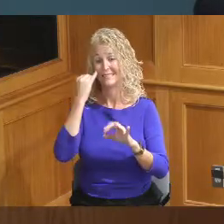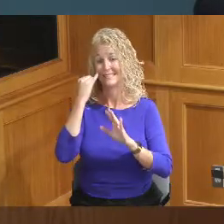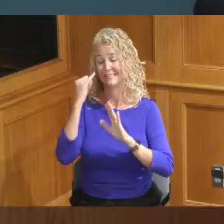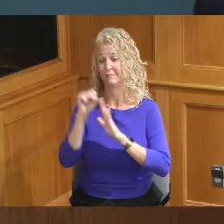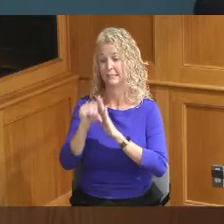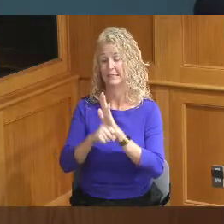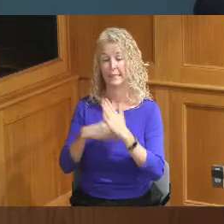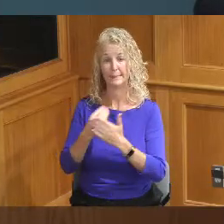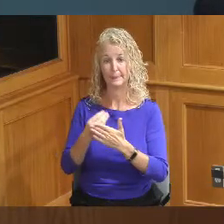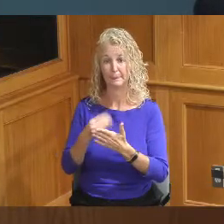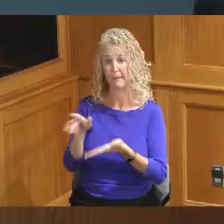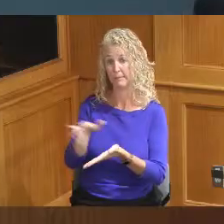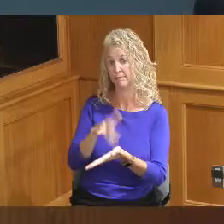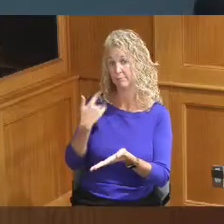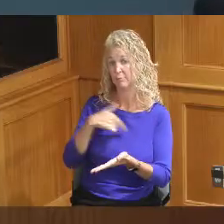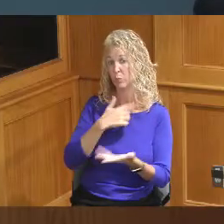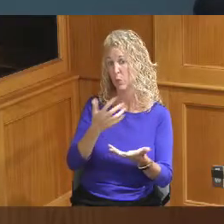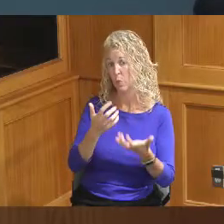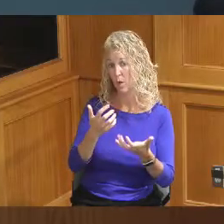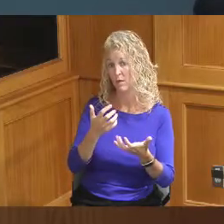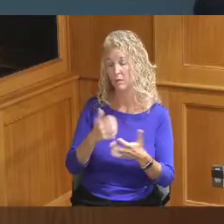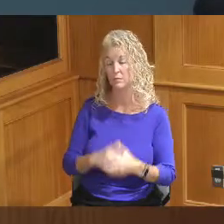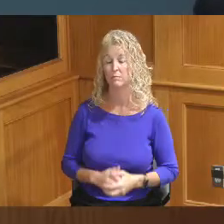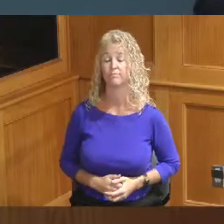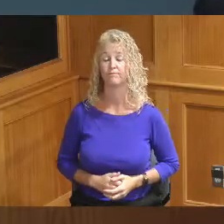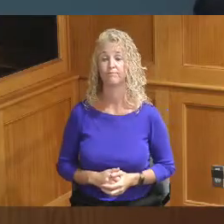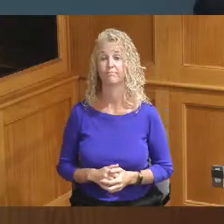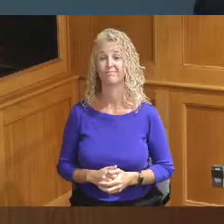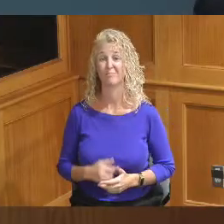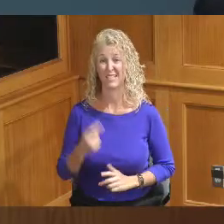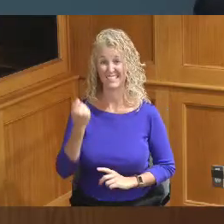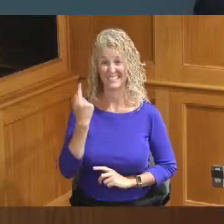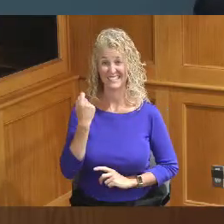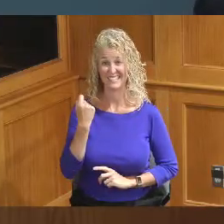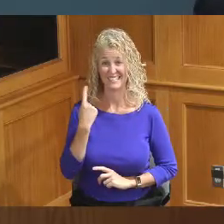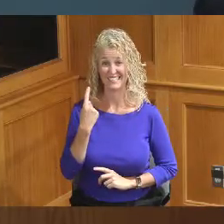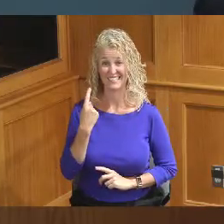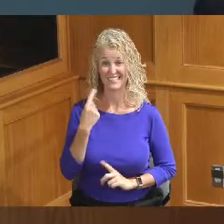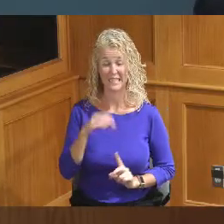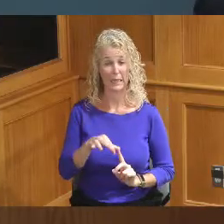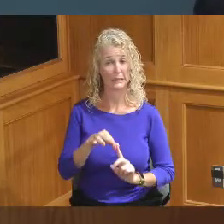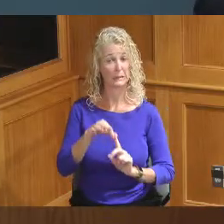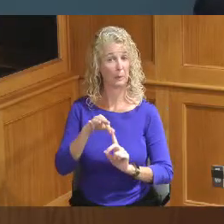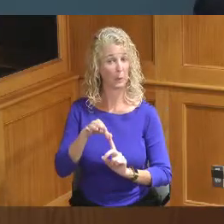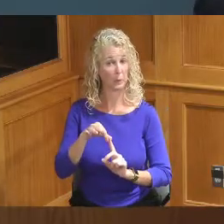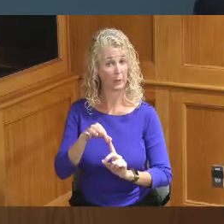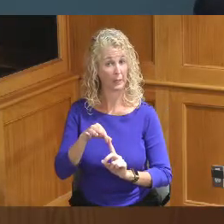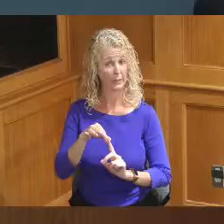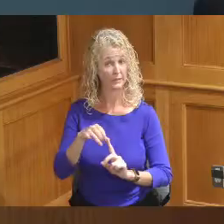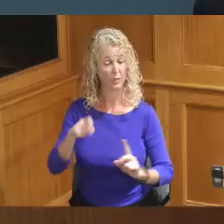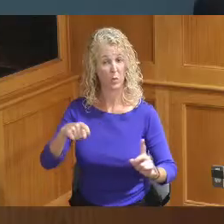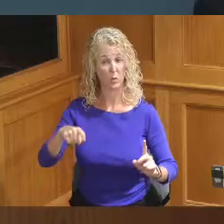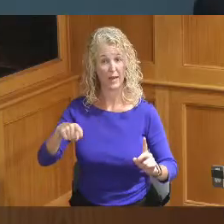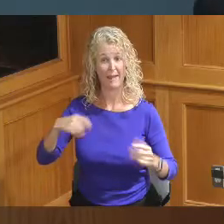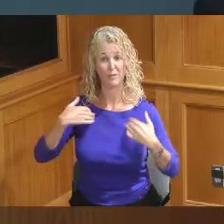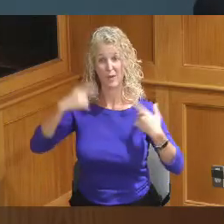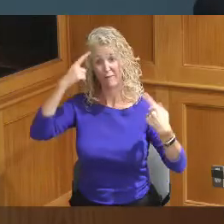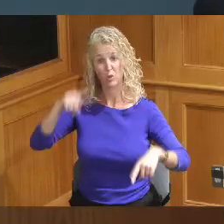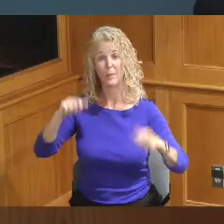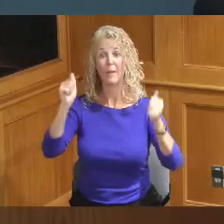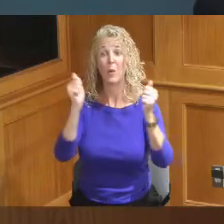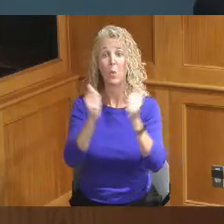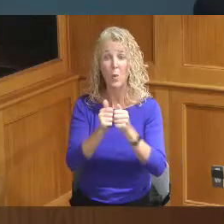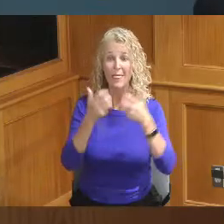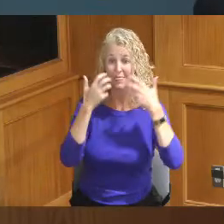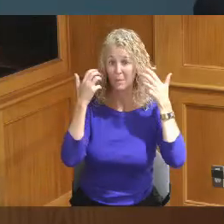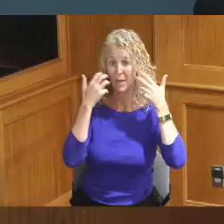to our chances of drawing down some of these funds. But there is a caveat to that, and the caveat is we need to have an agreement with the Bengals. And so without